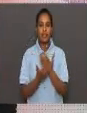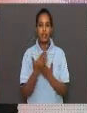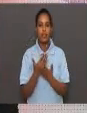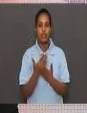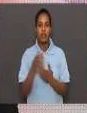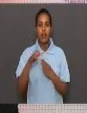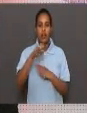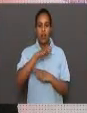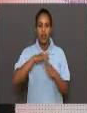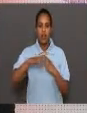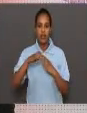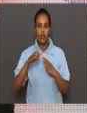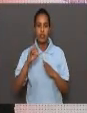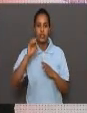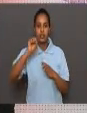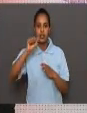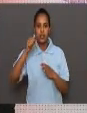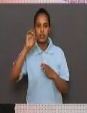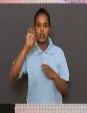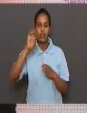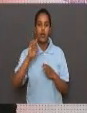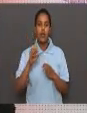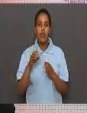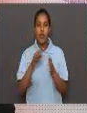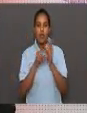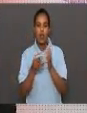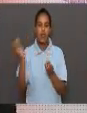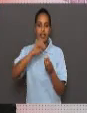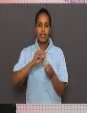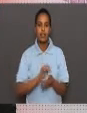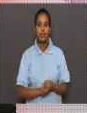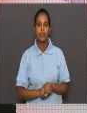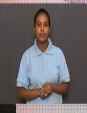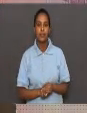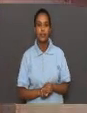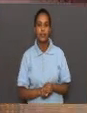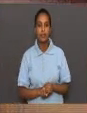Let us discuss the electron-C model further.